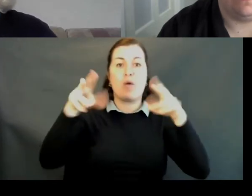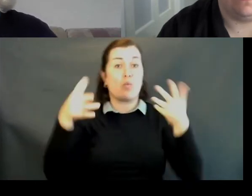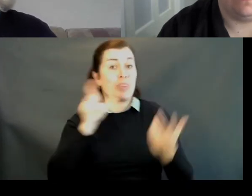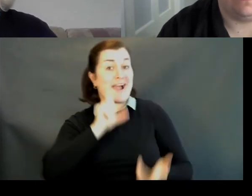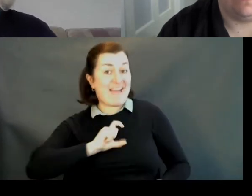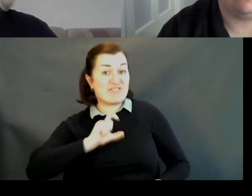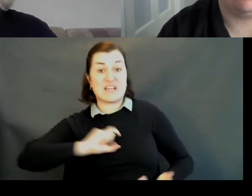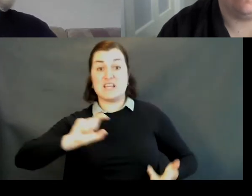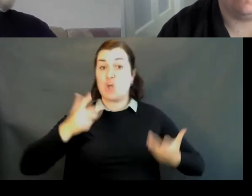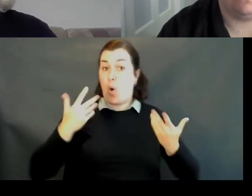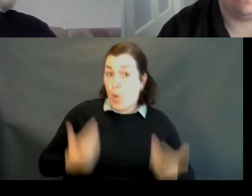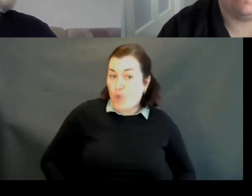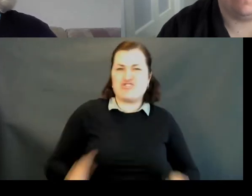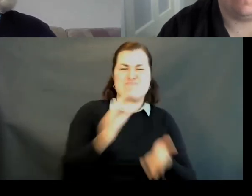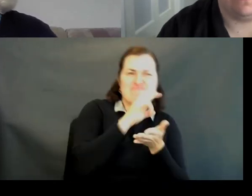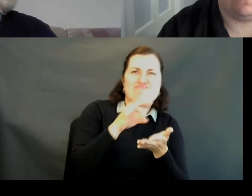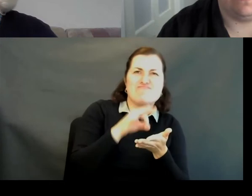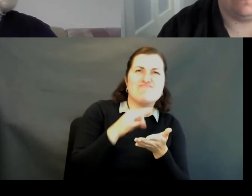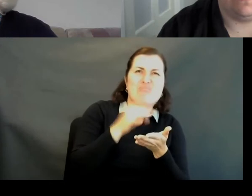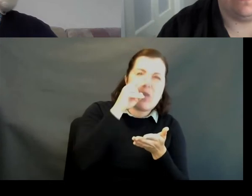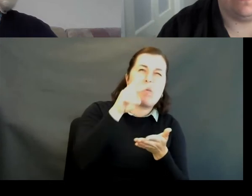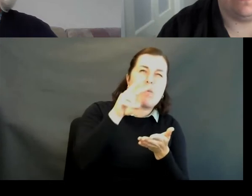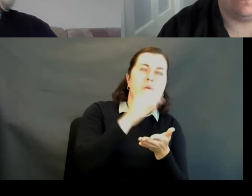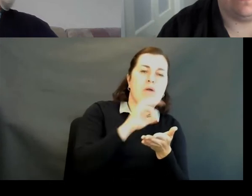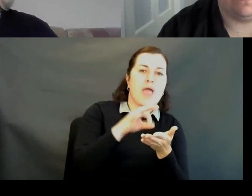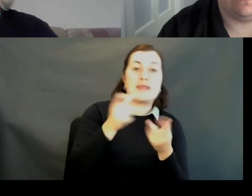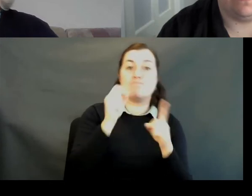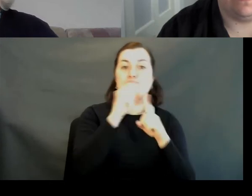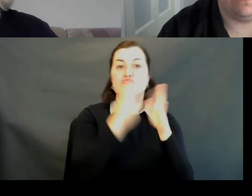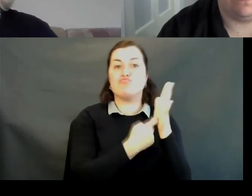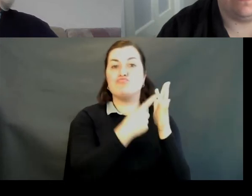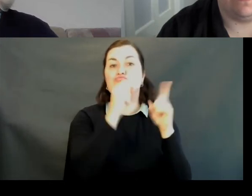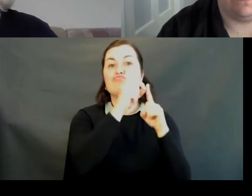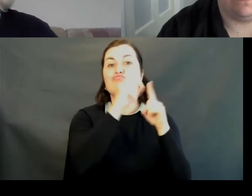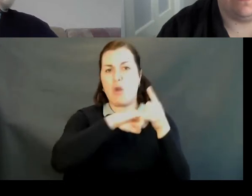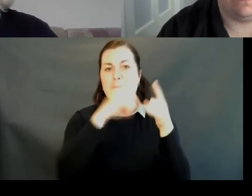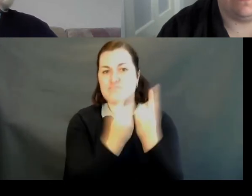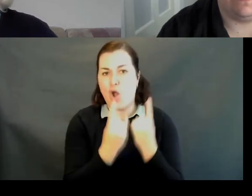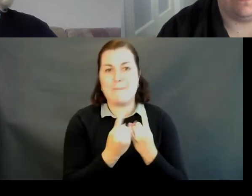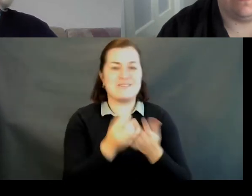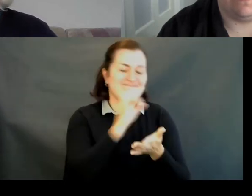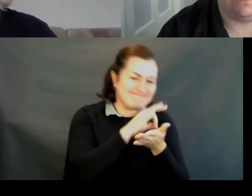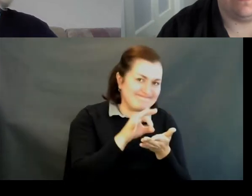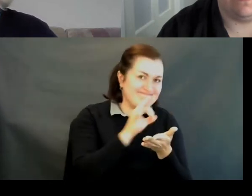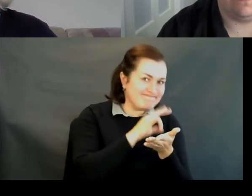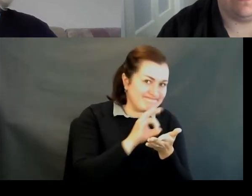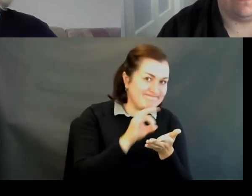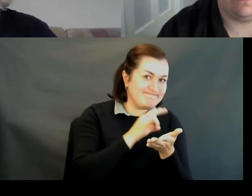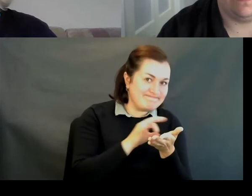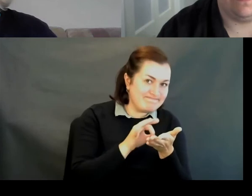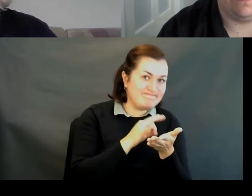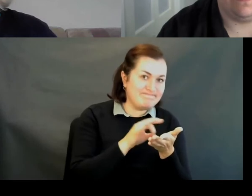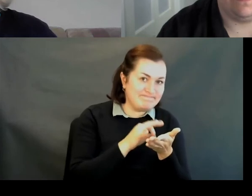costumes look like, and any significant props. And at this point, somebody will usually ask